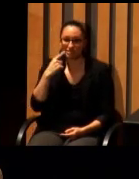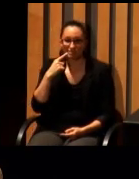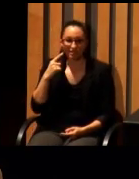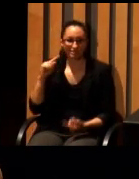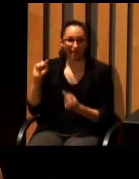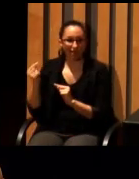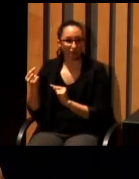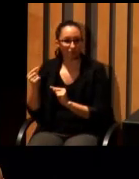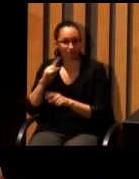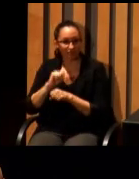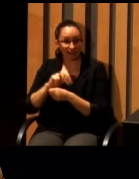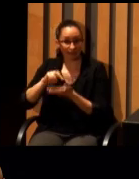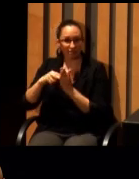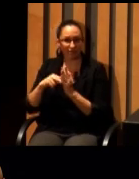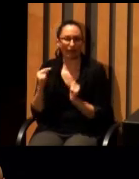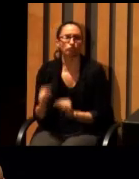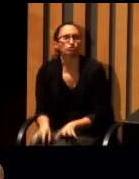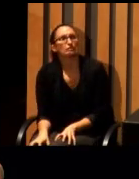ouch.